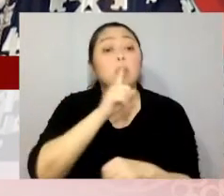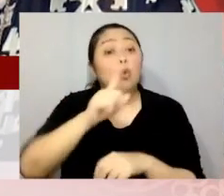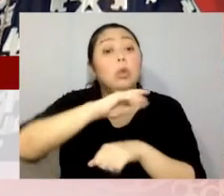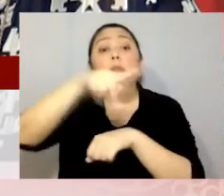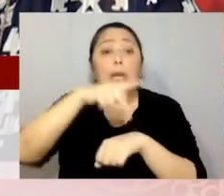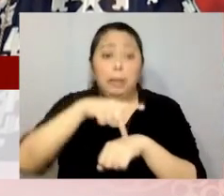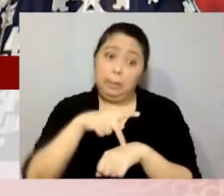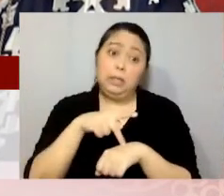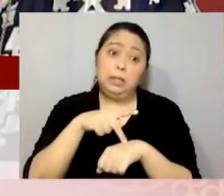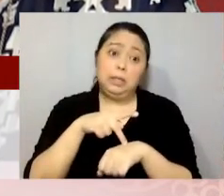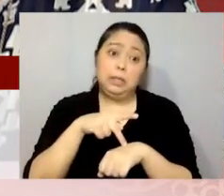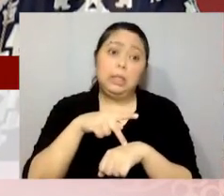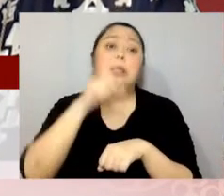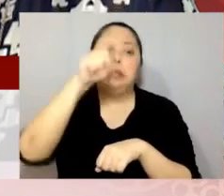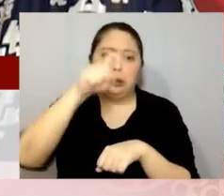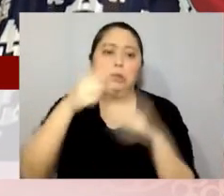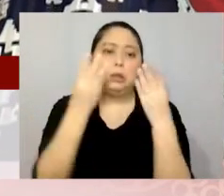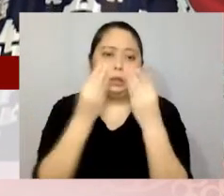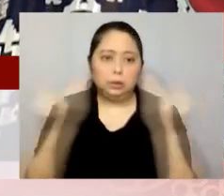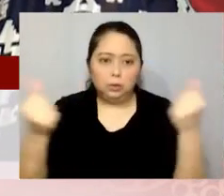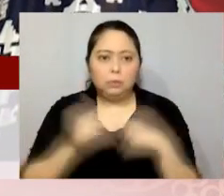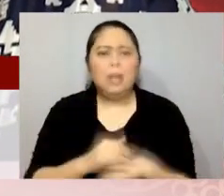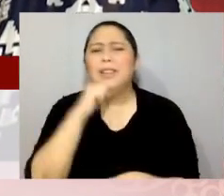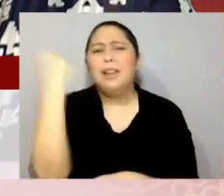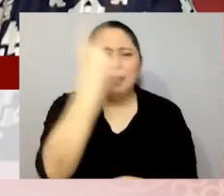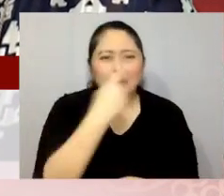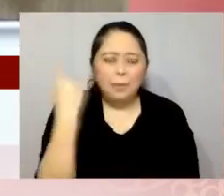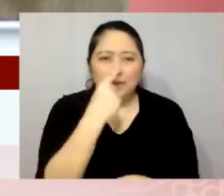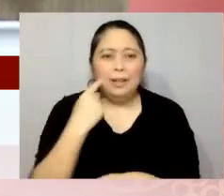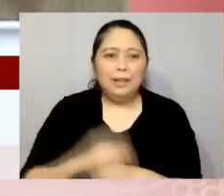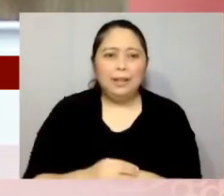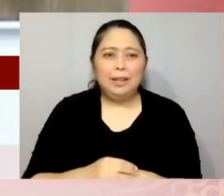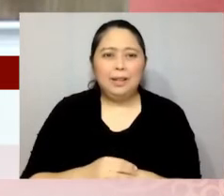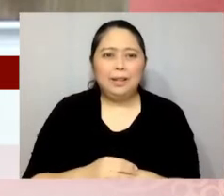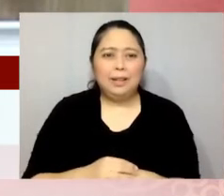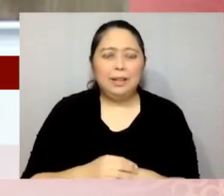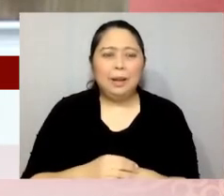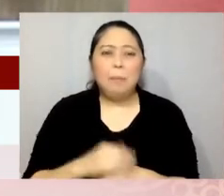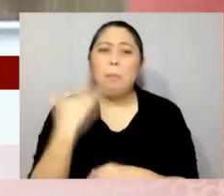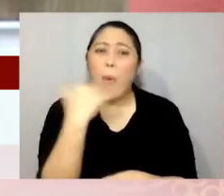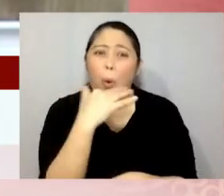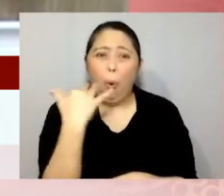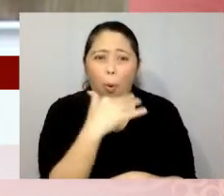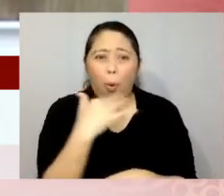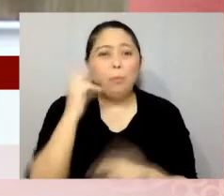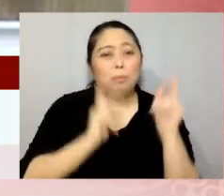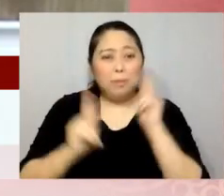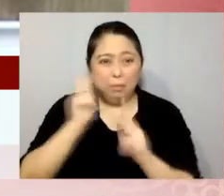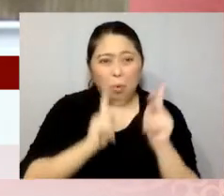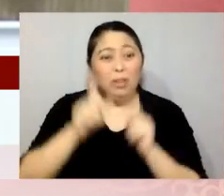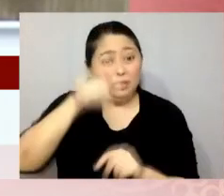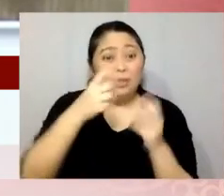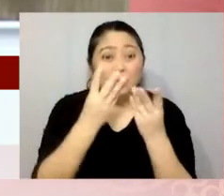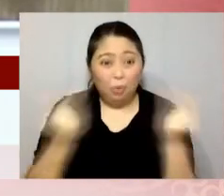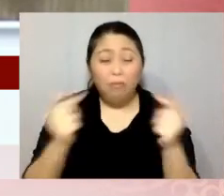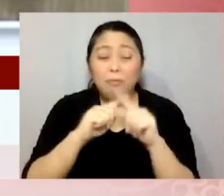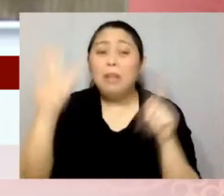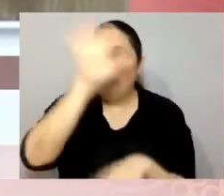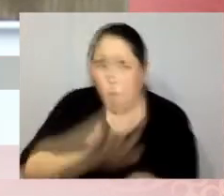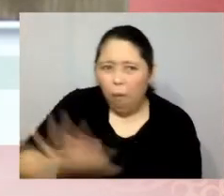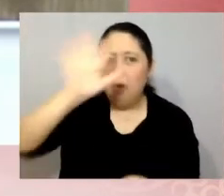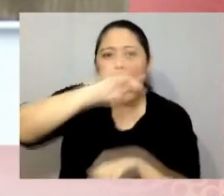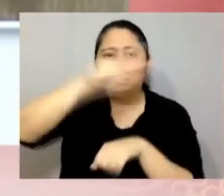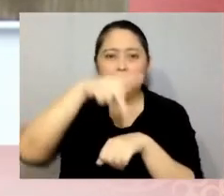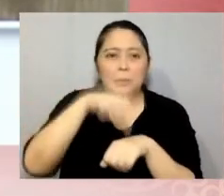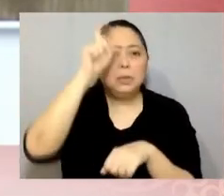interest. It's not only the interest of the Moro people, nor of the Bangsamoro-Tormos region in Muslim Mindanao, or